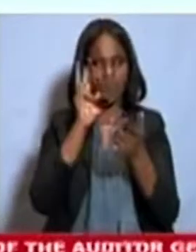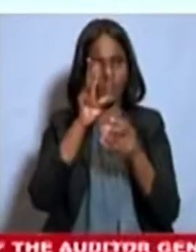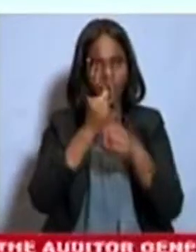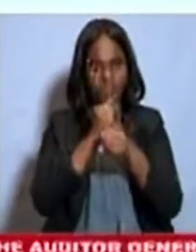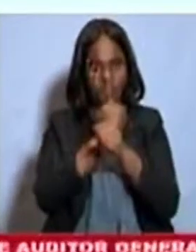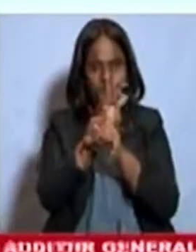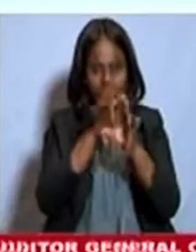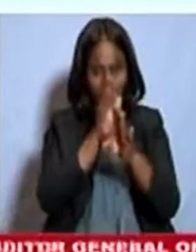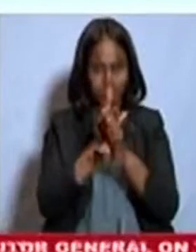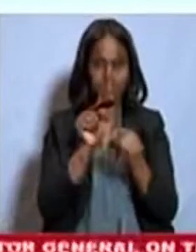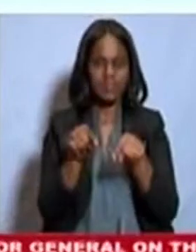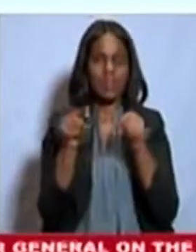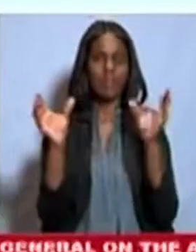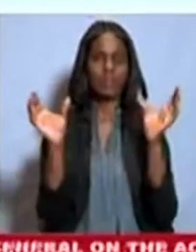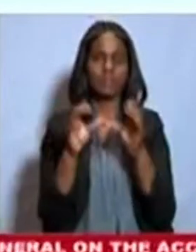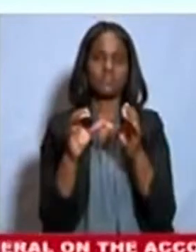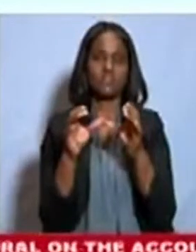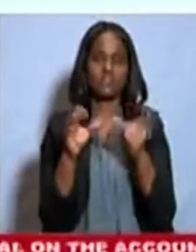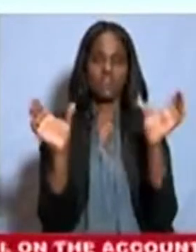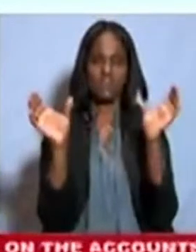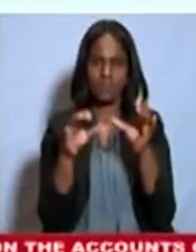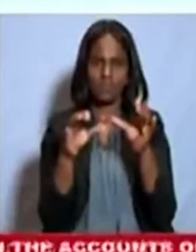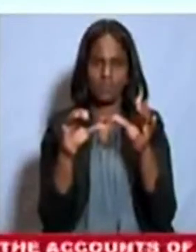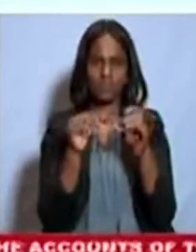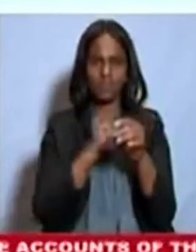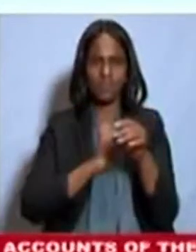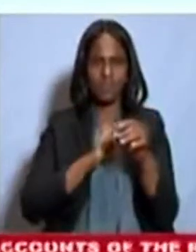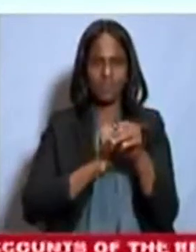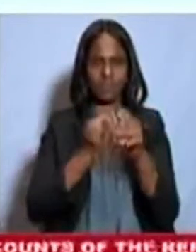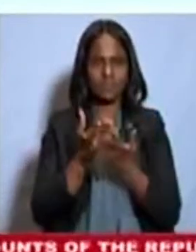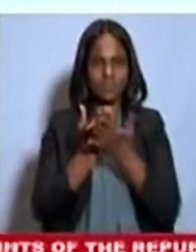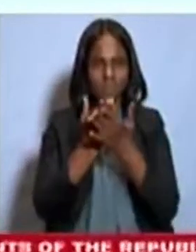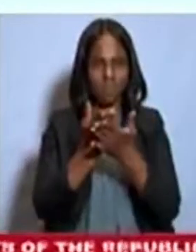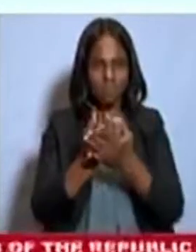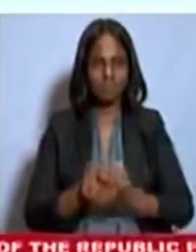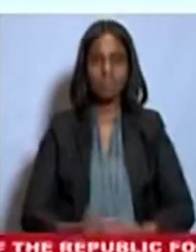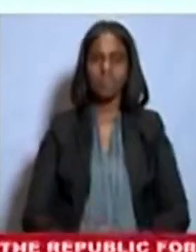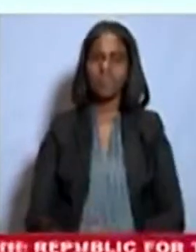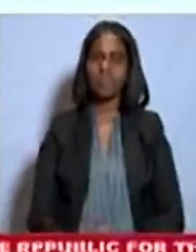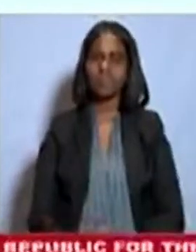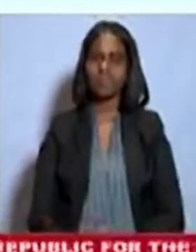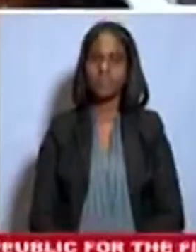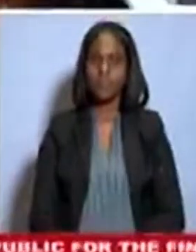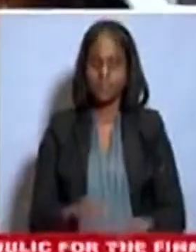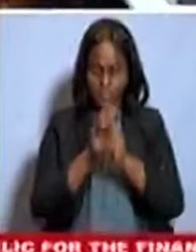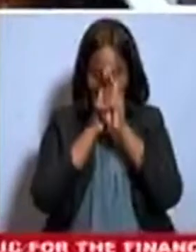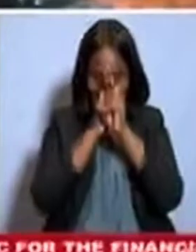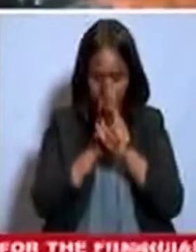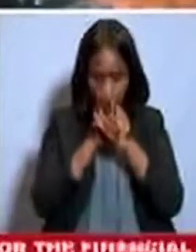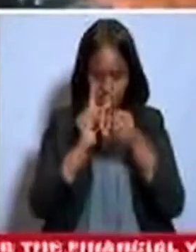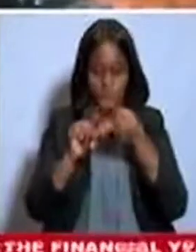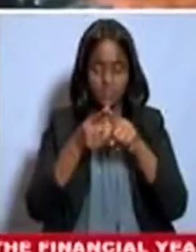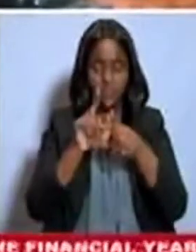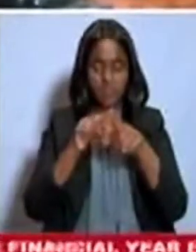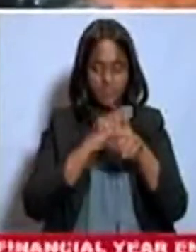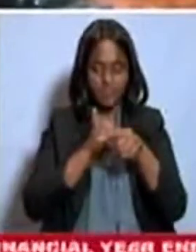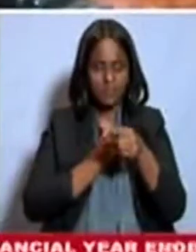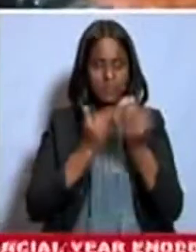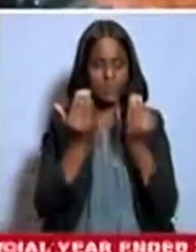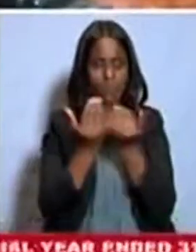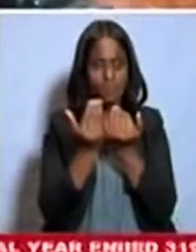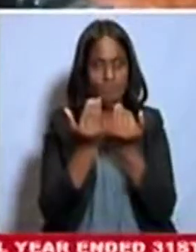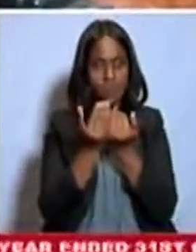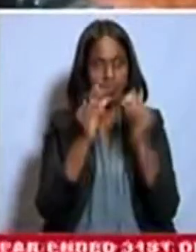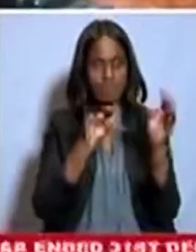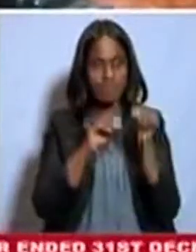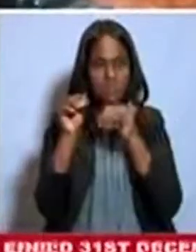the House, to the committee. Sorry, I submit. Honorable colleagues, I beg that we adjourn.